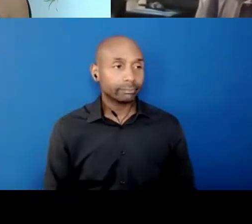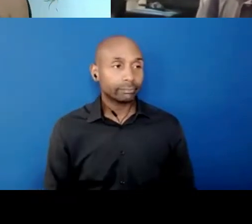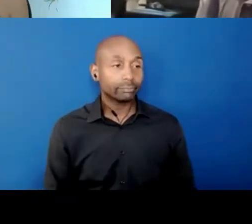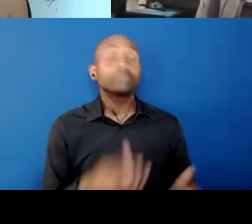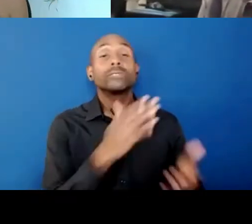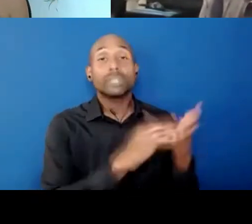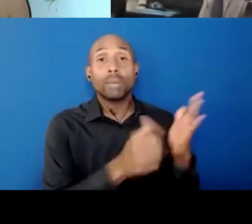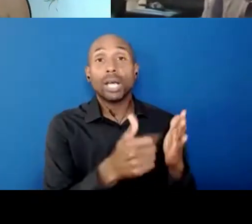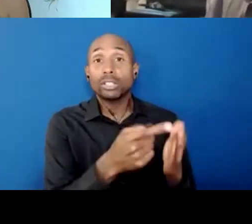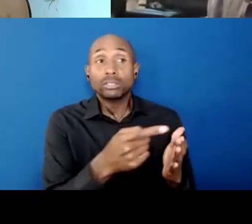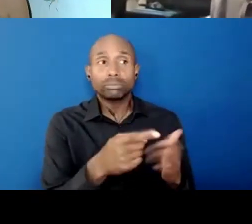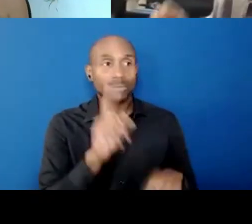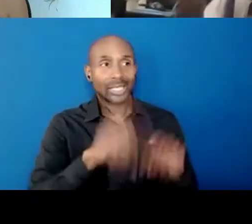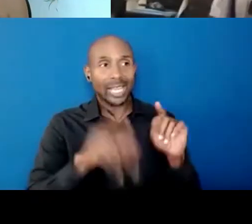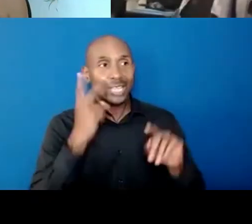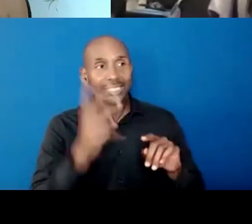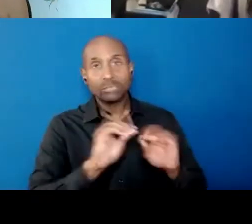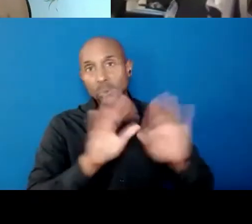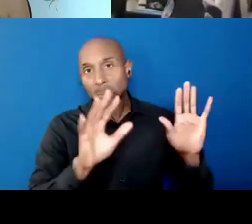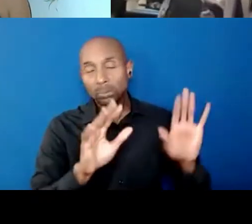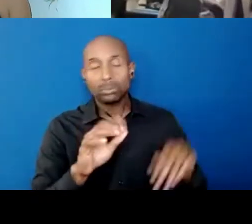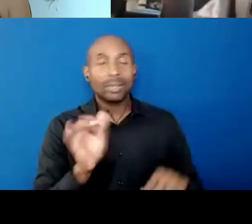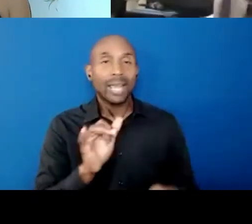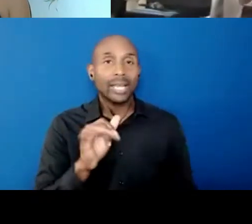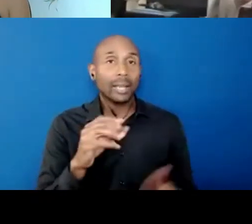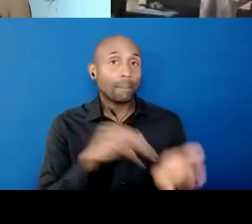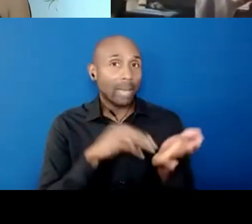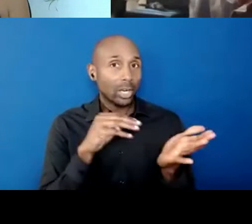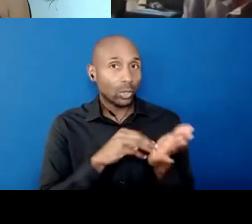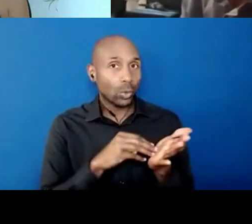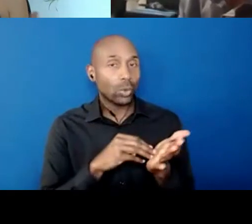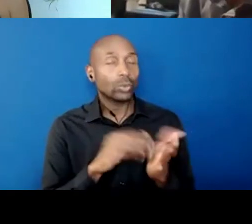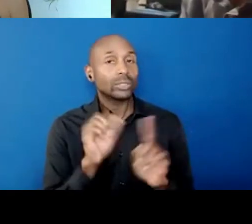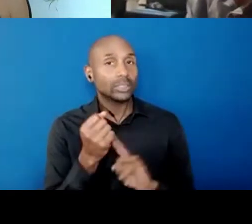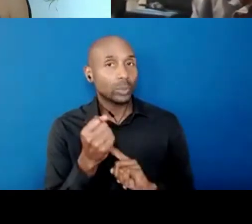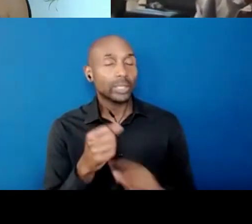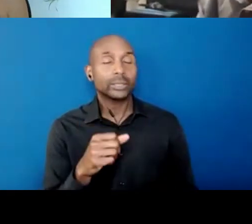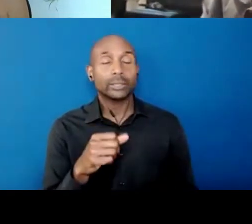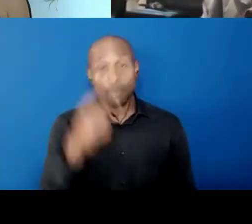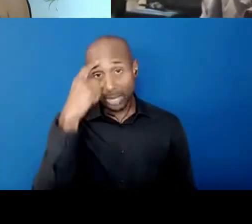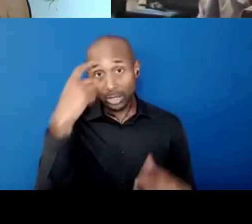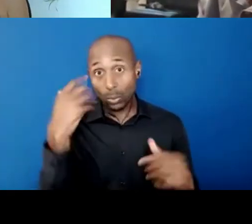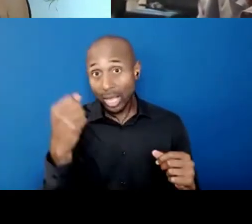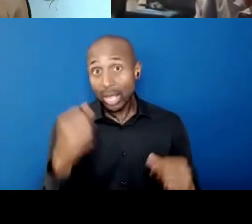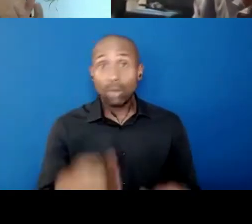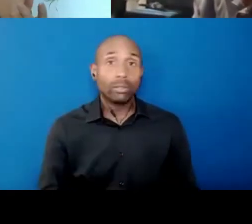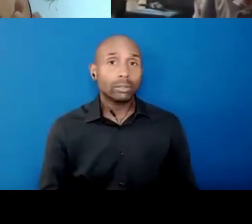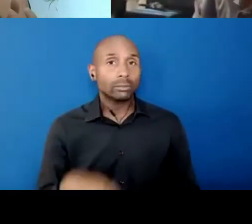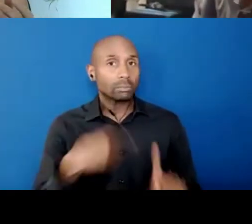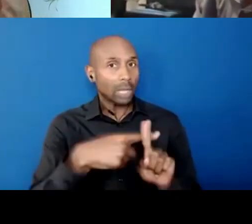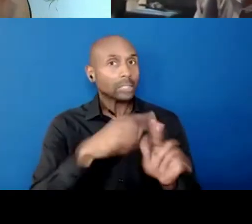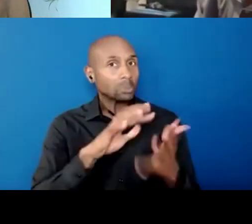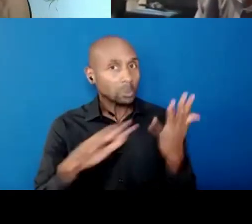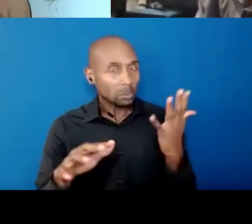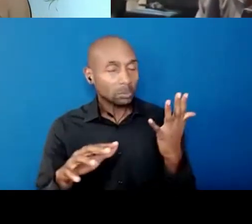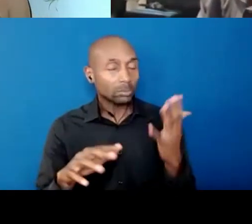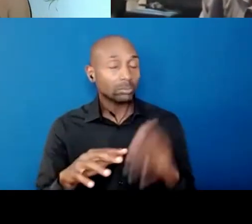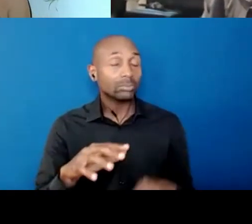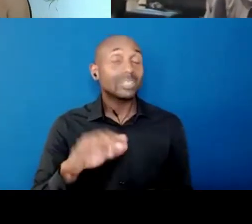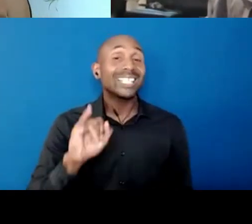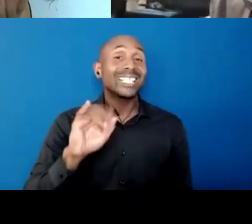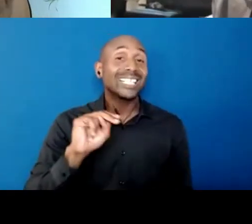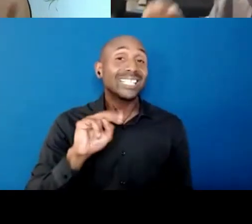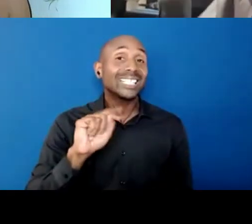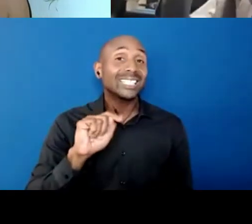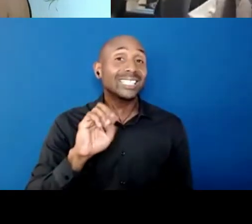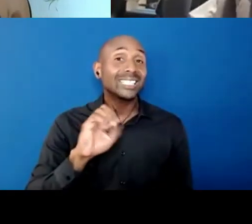or learning disabilities or mental health disabilities, and intellectual disabilities, you know. And then even if you